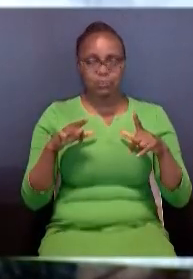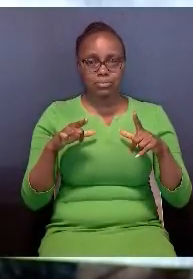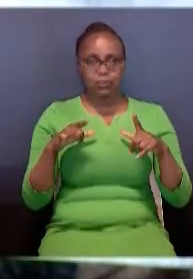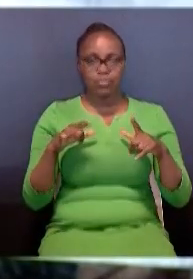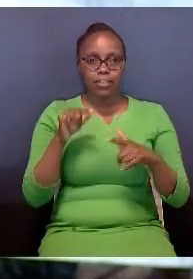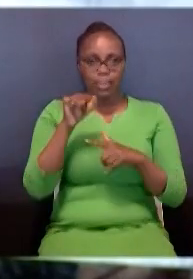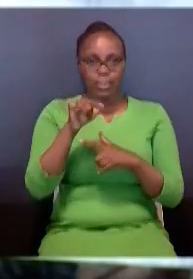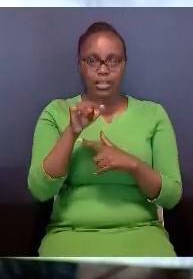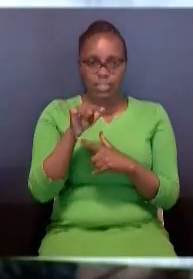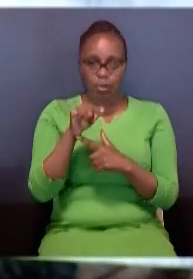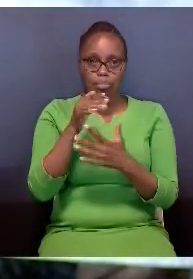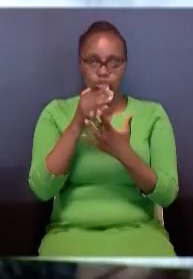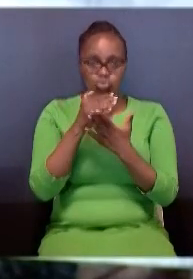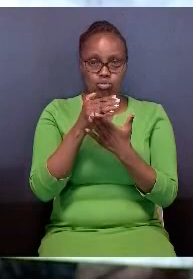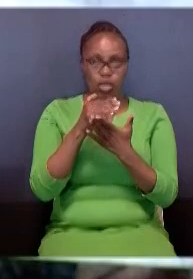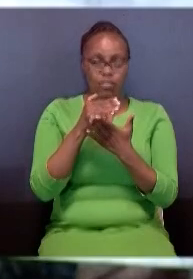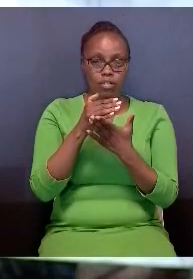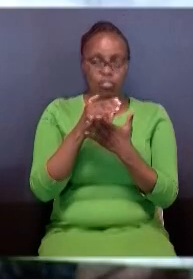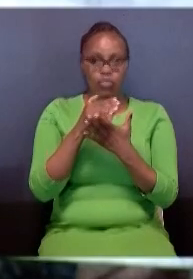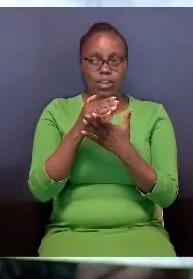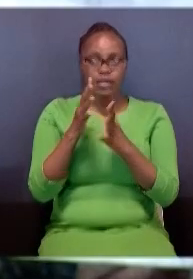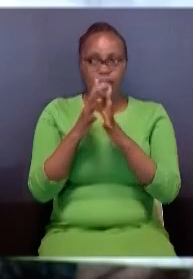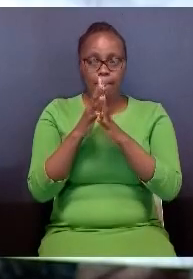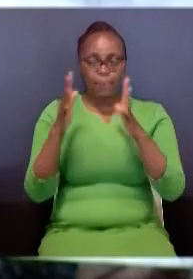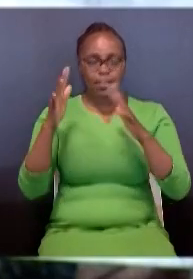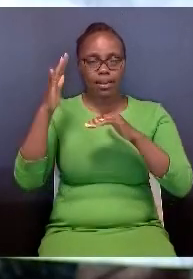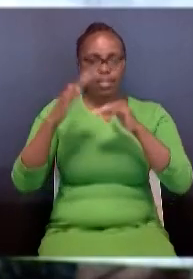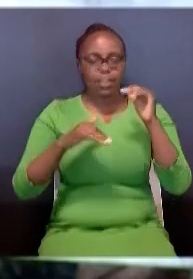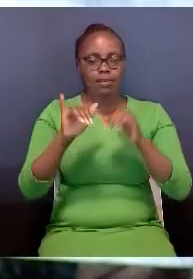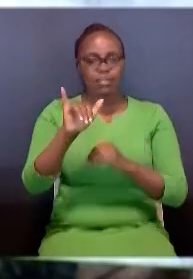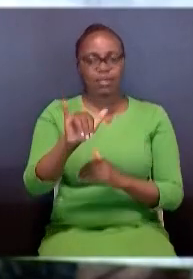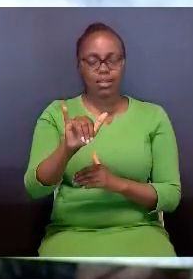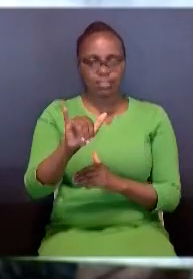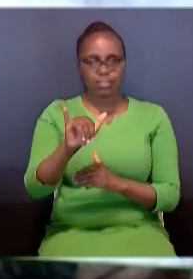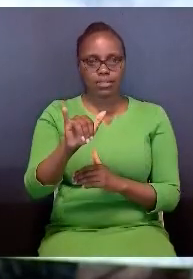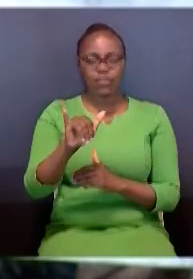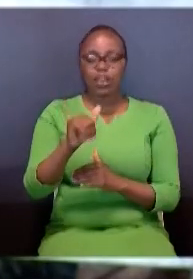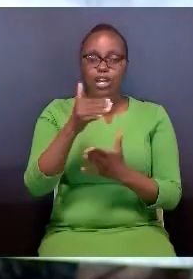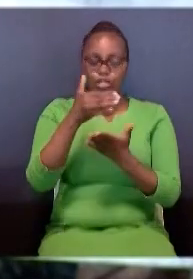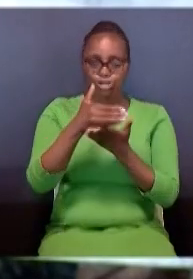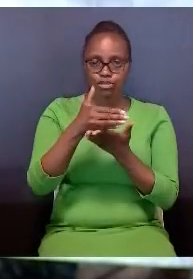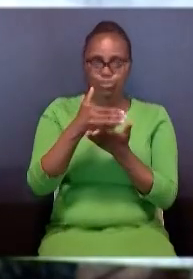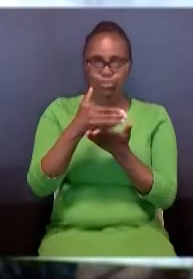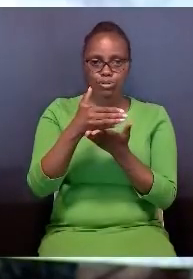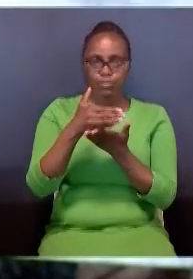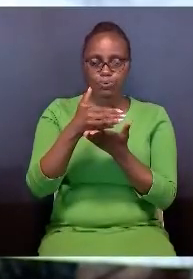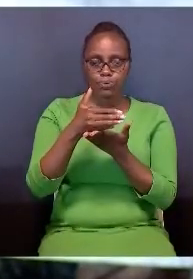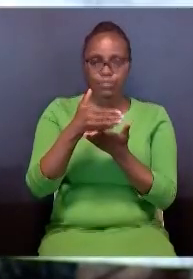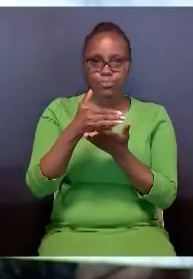it should involve a bit of that. Of course,